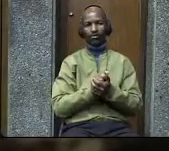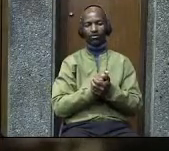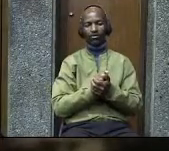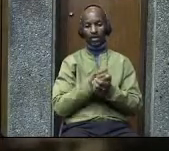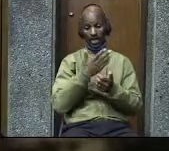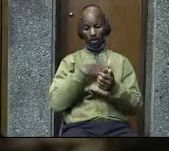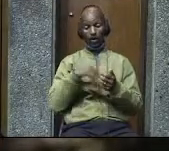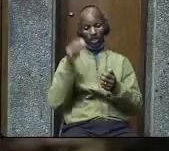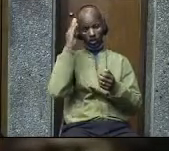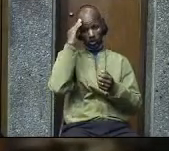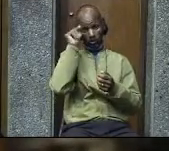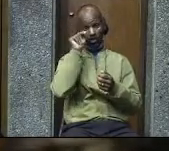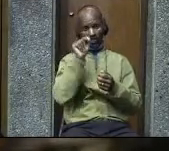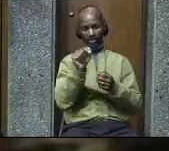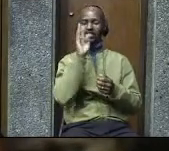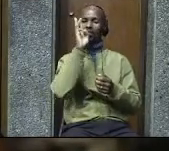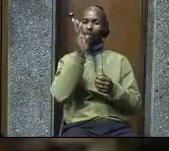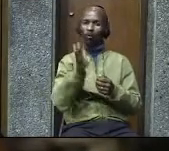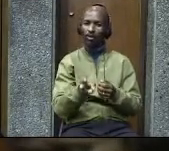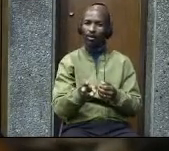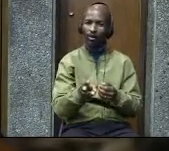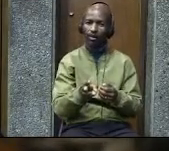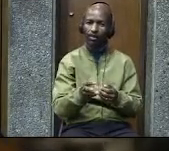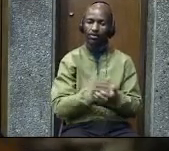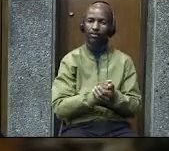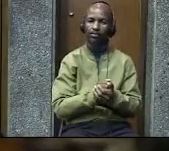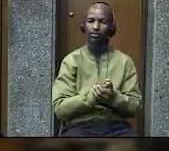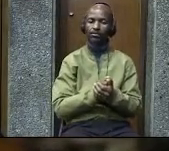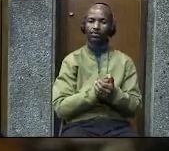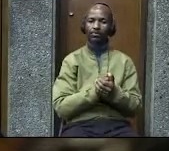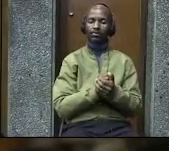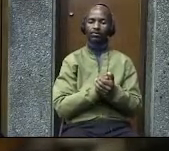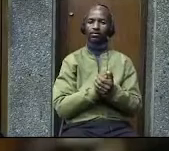I want to know, when is it going to be